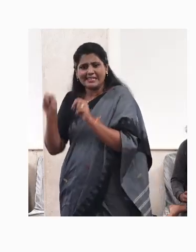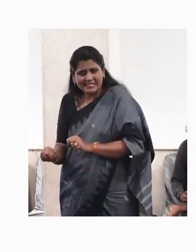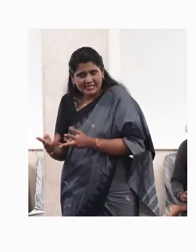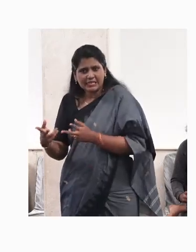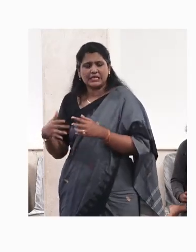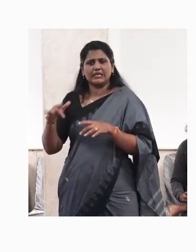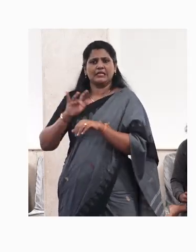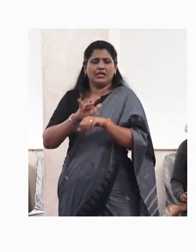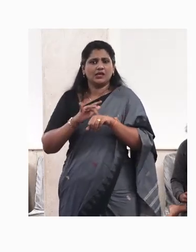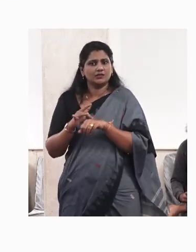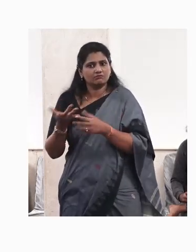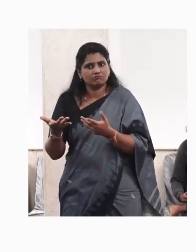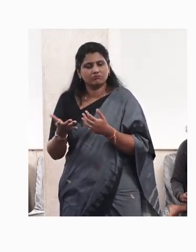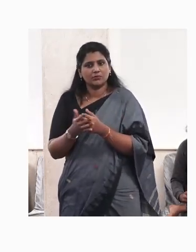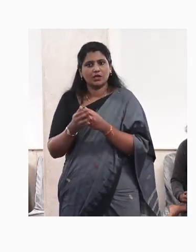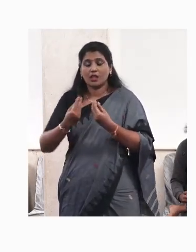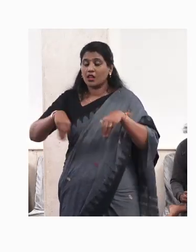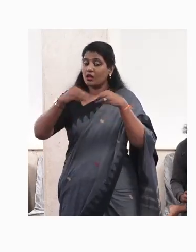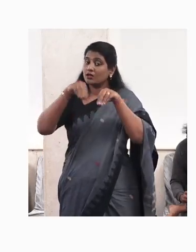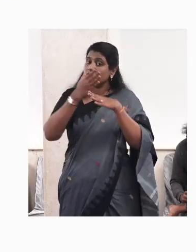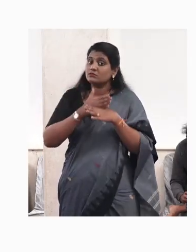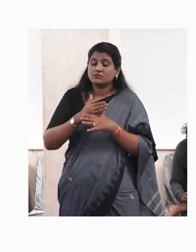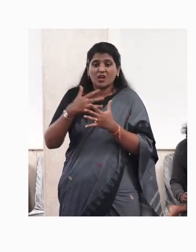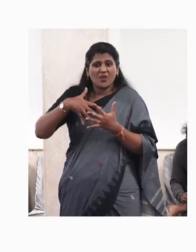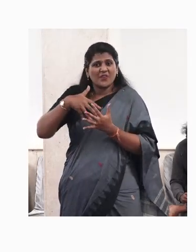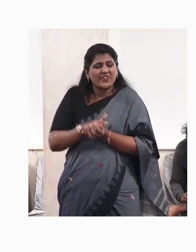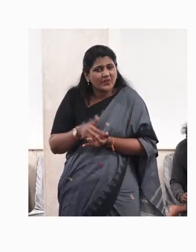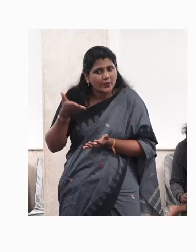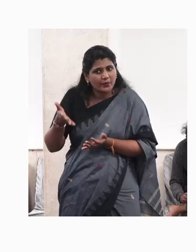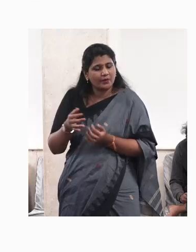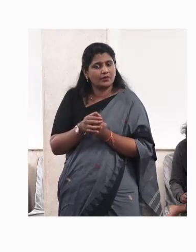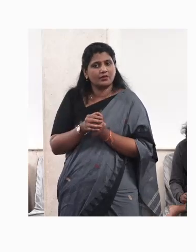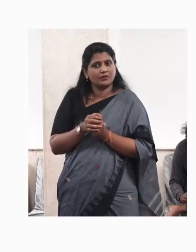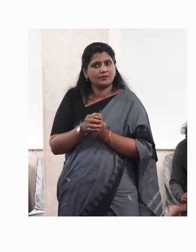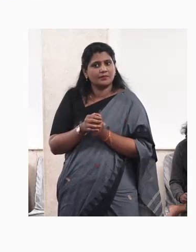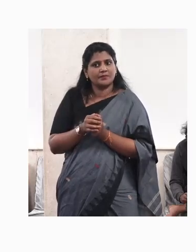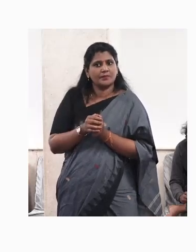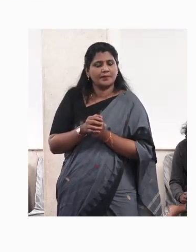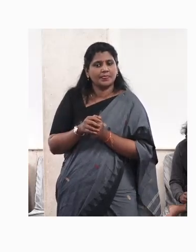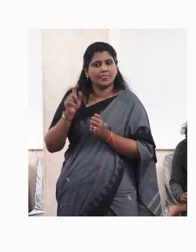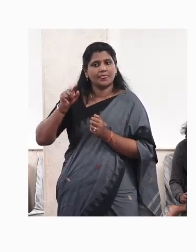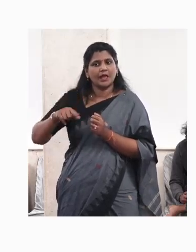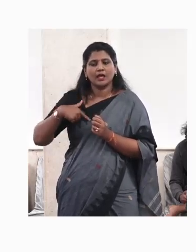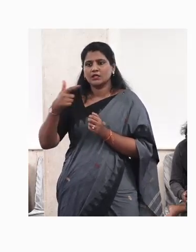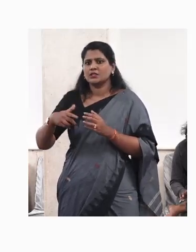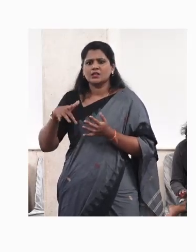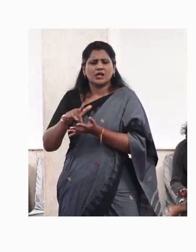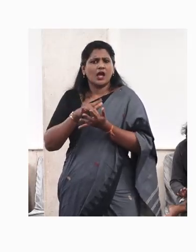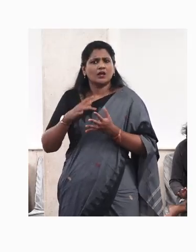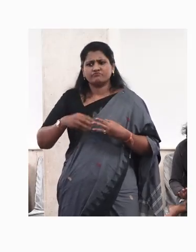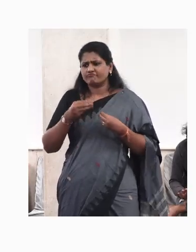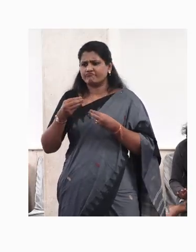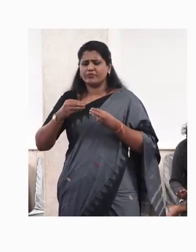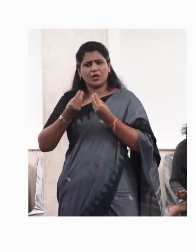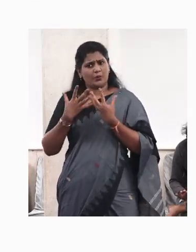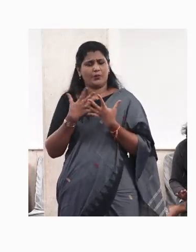other's experiences. There was a lot of shared vulnerability. People just sort of intuitively held space for each other, I